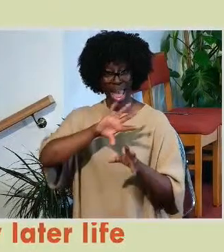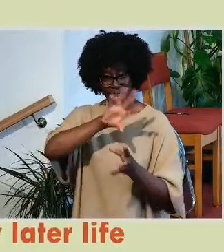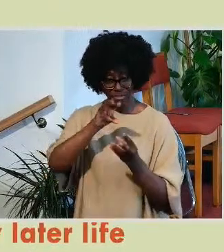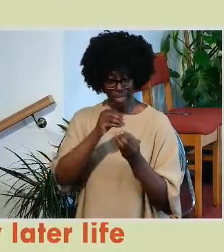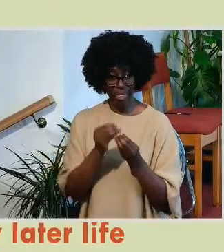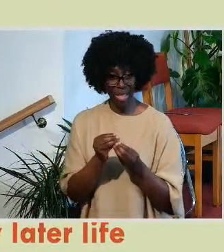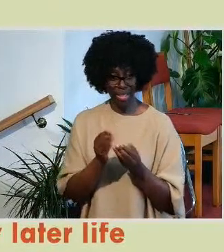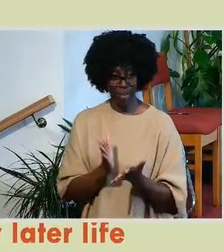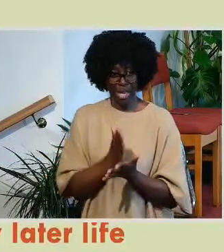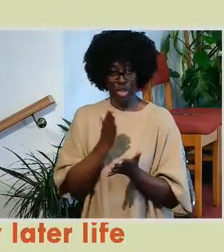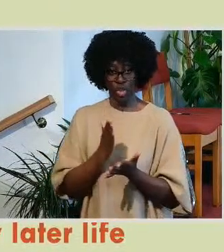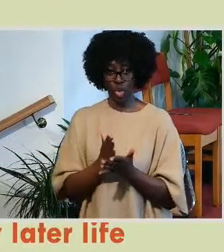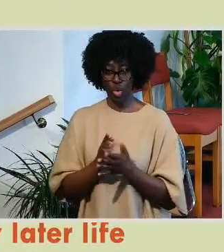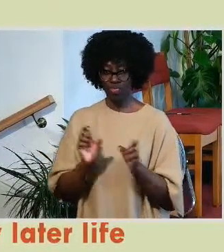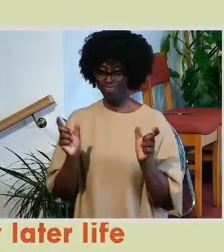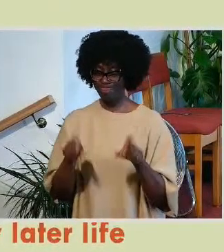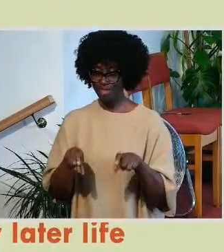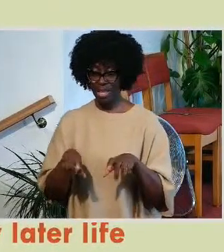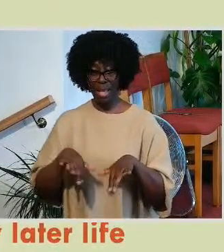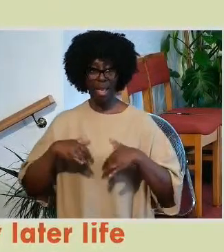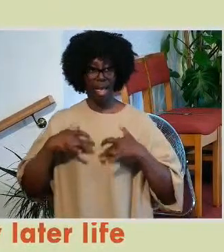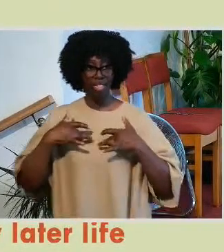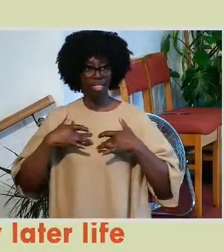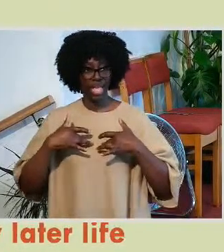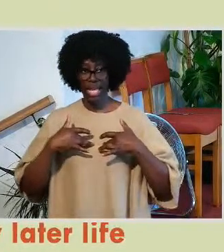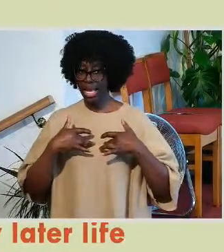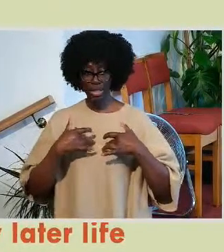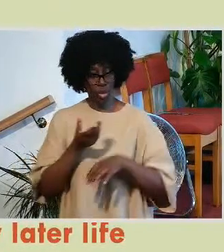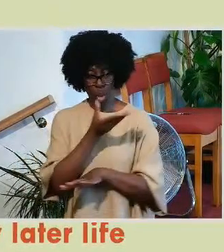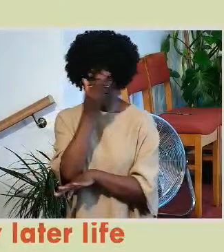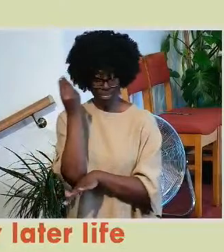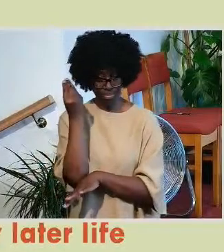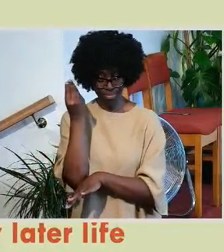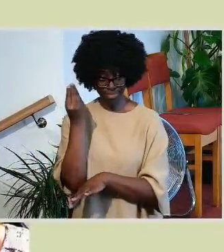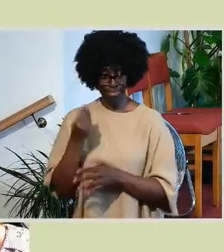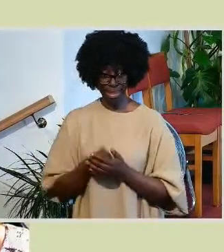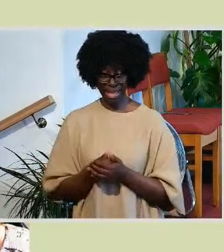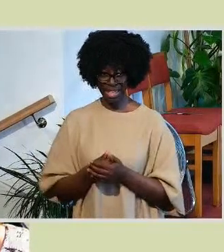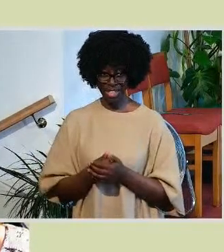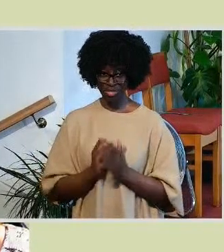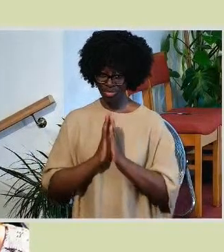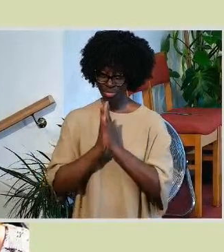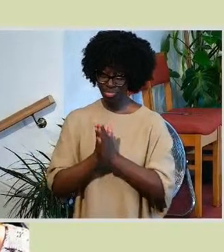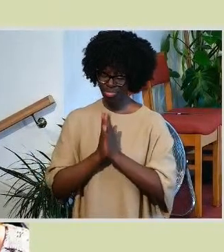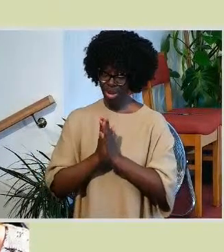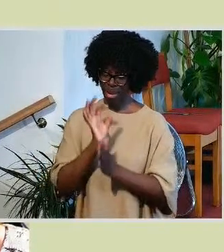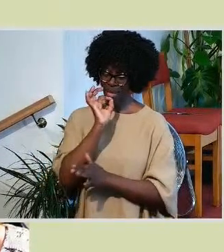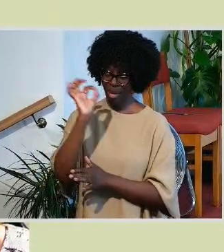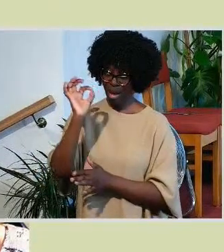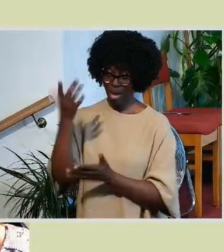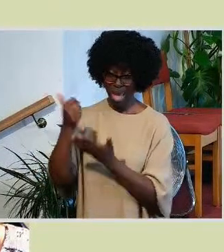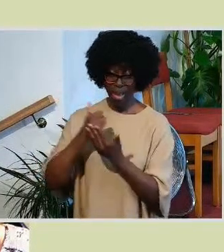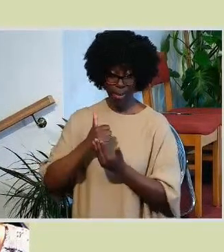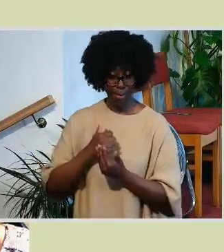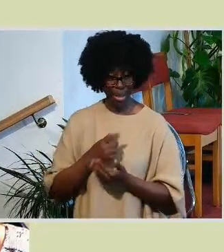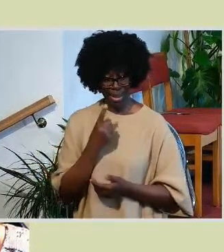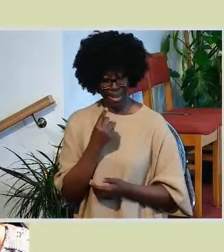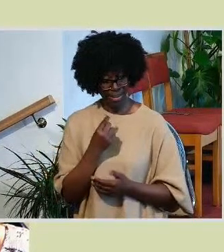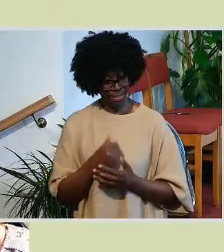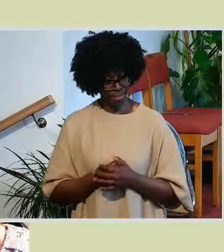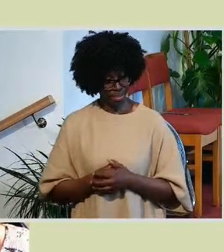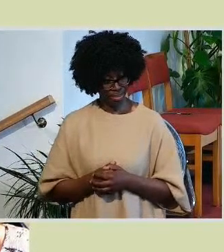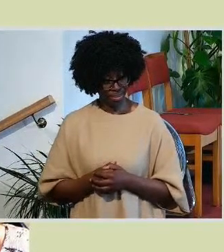benefit for our health. And we can get God's help in that as well. So